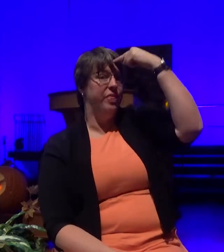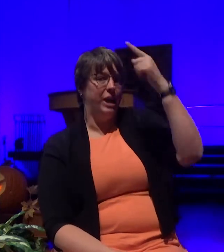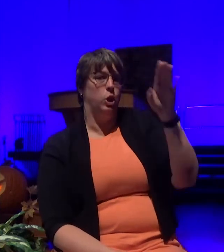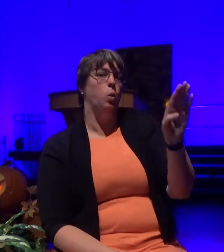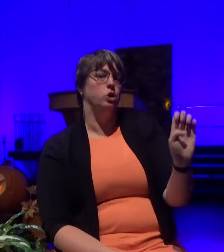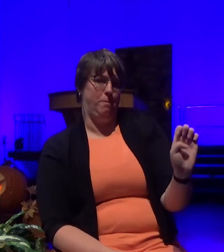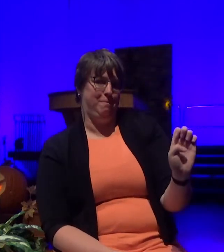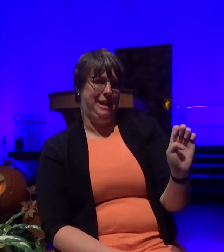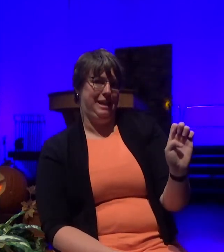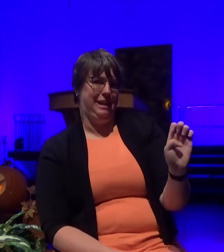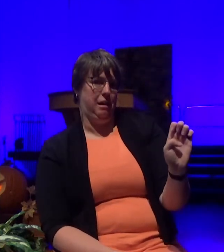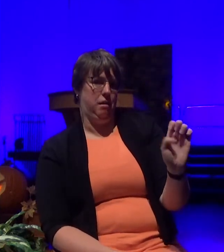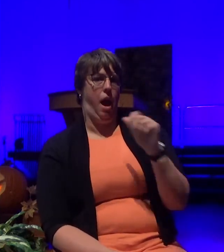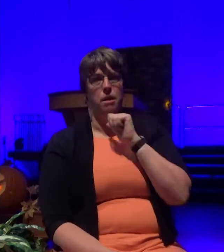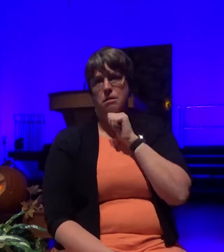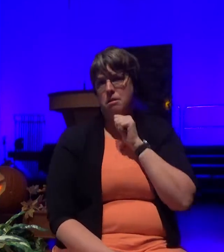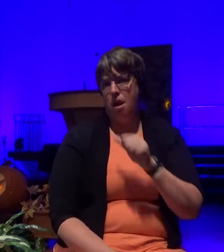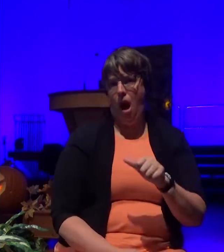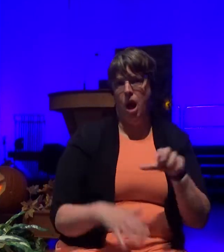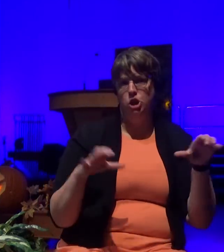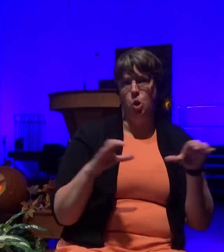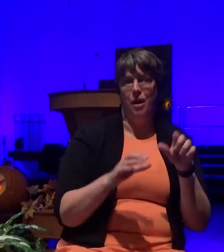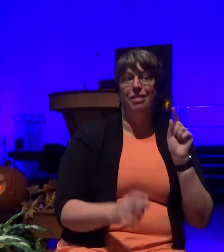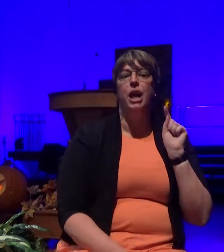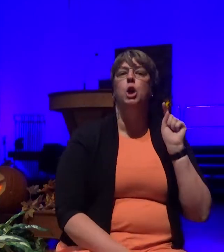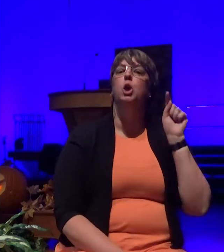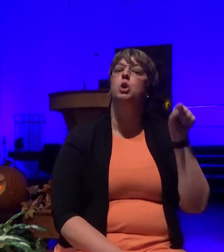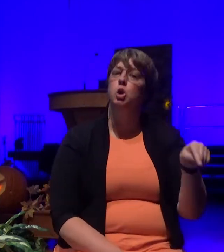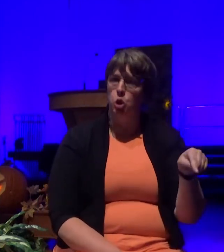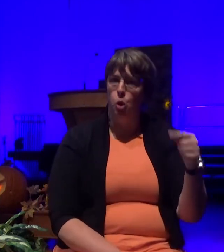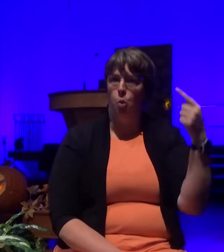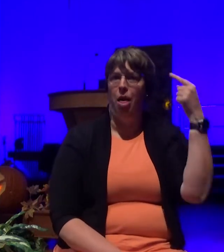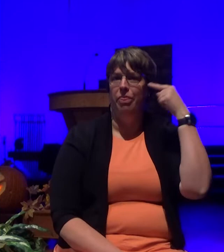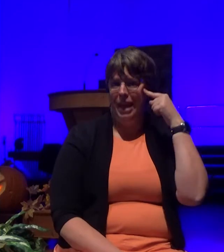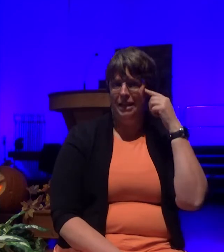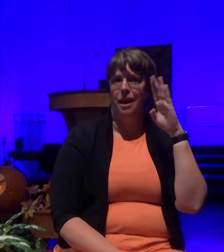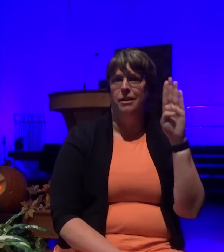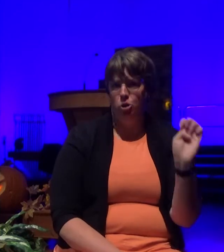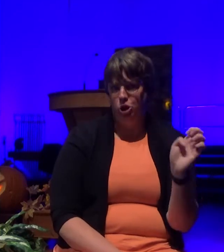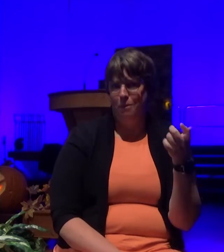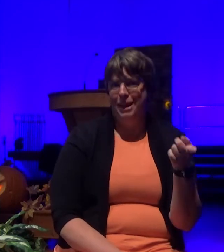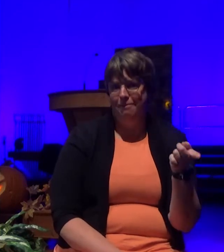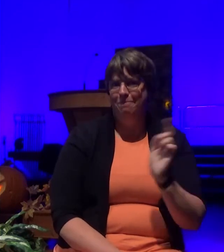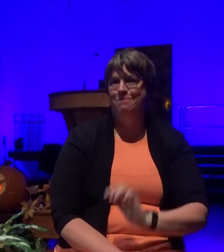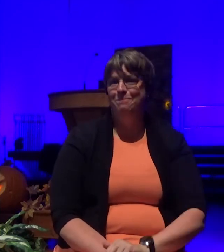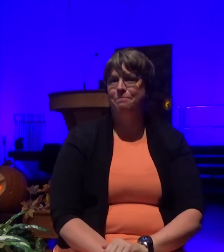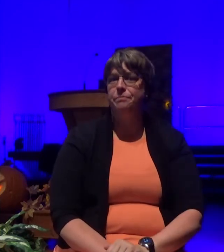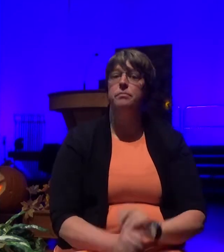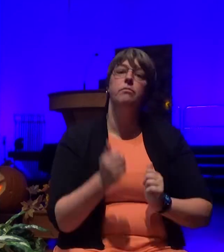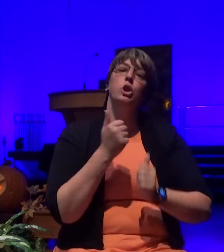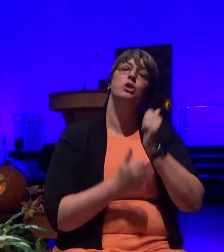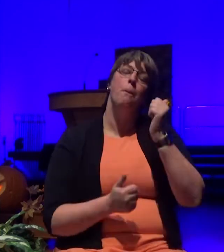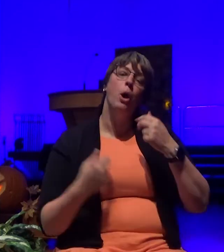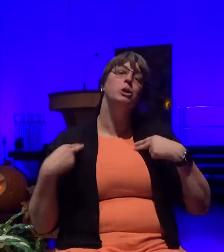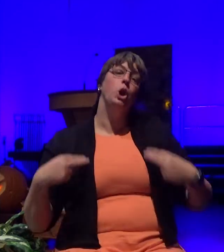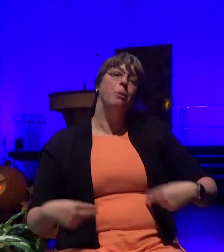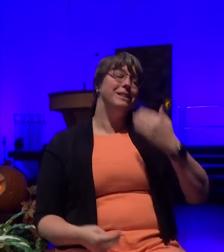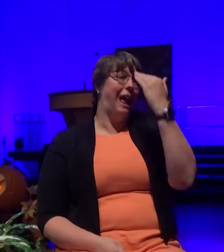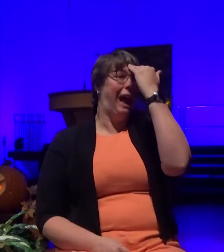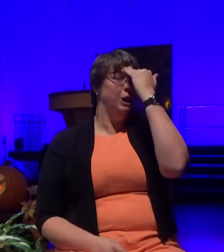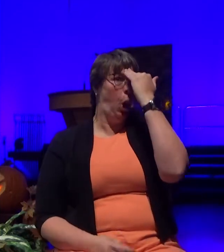than doing and being like you think you should do and be. And most human beings I know spent a good majority of their